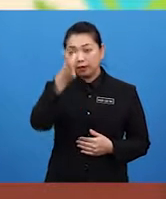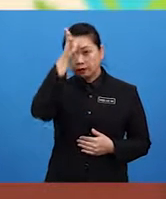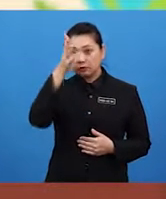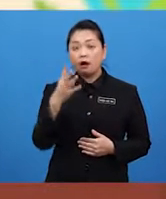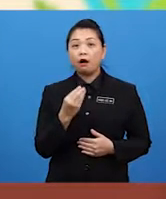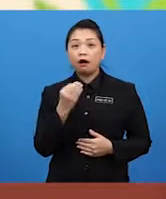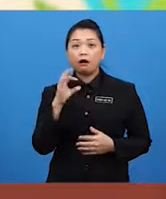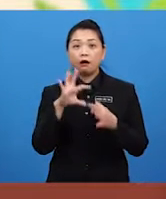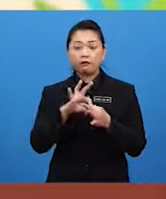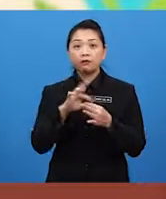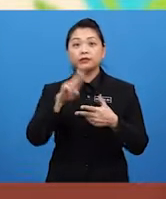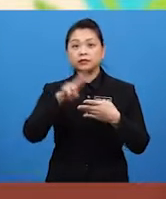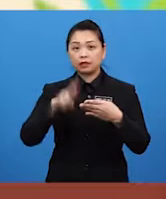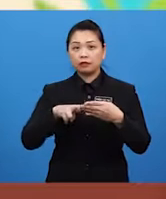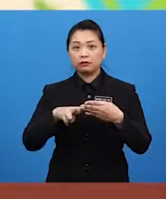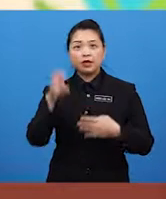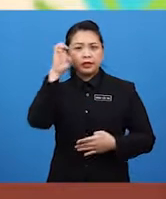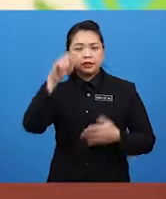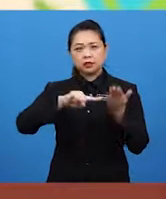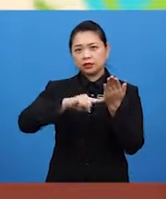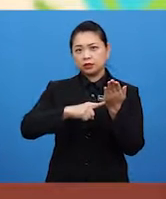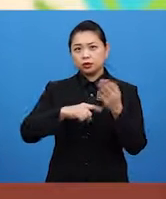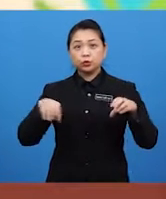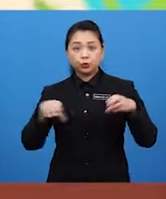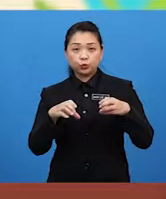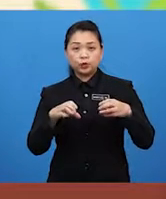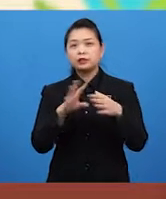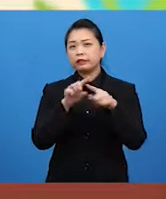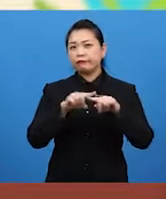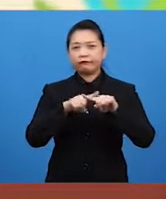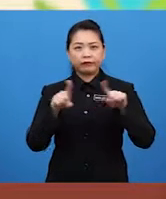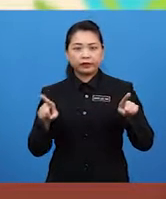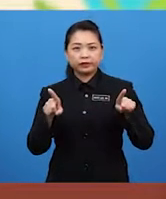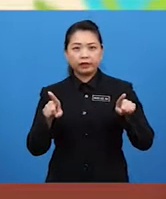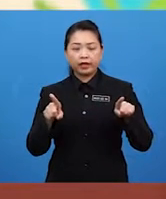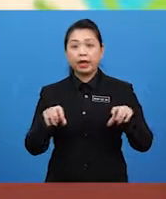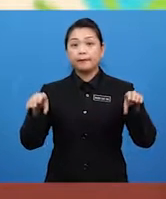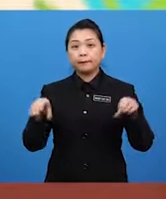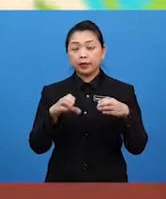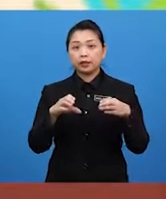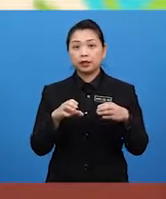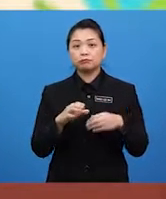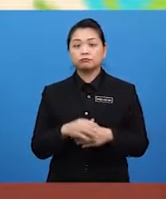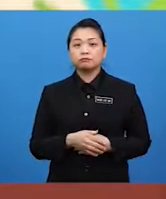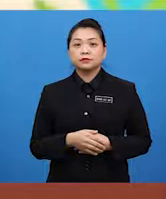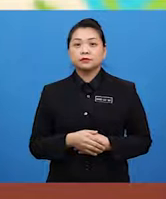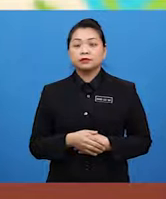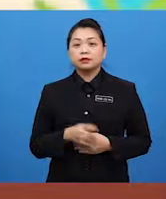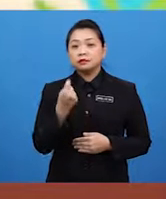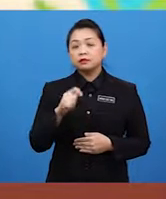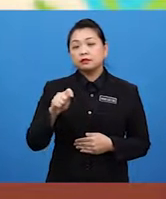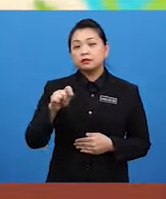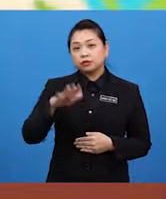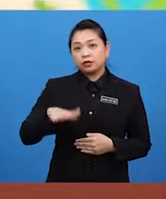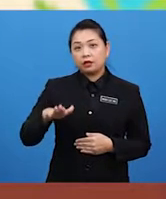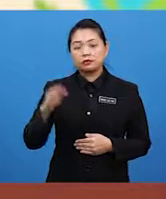telling the parent, he started to behave differently by being nice to make up to the bad news. The child